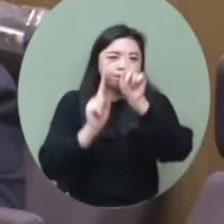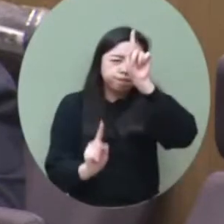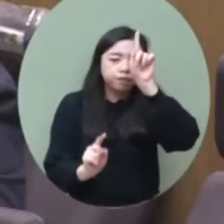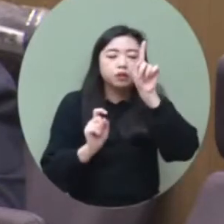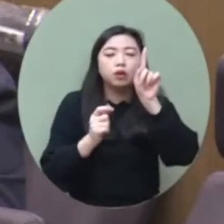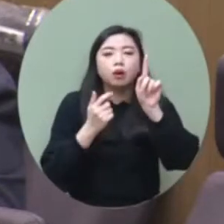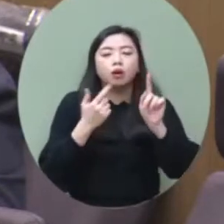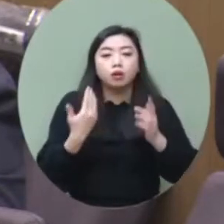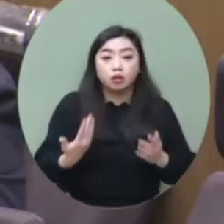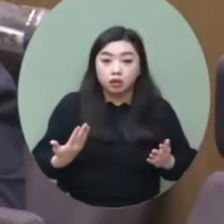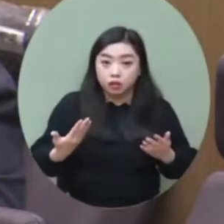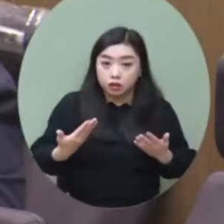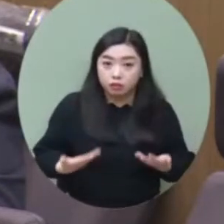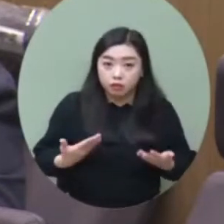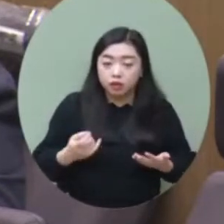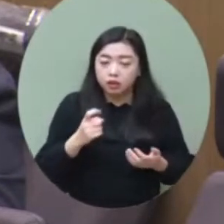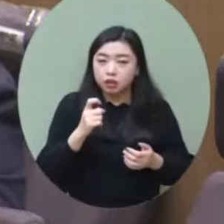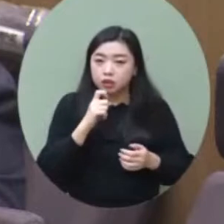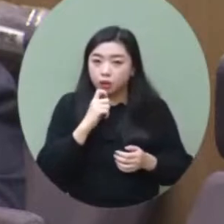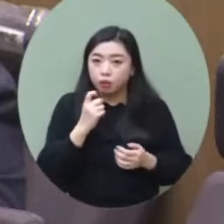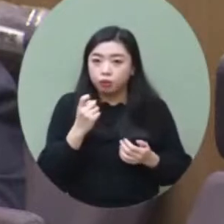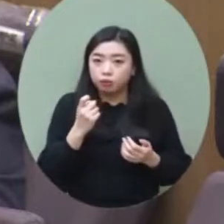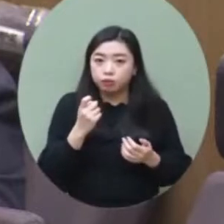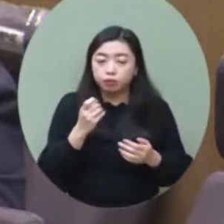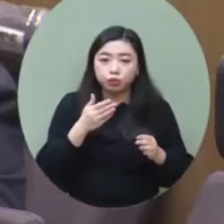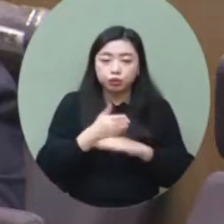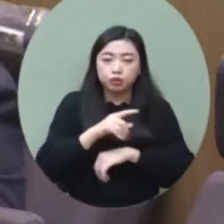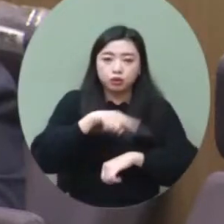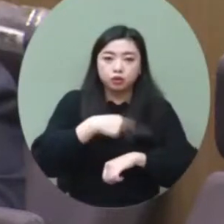You talked about a backlog of preliminary positive